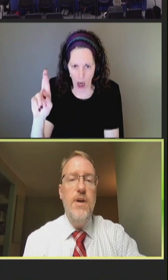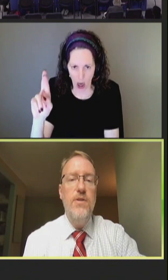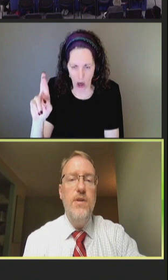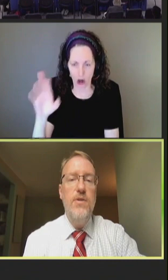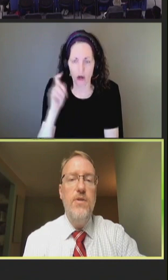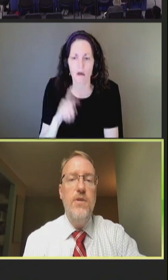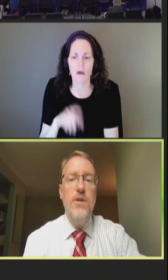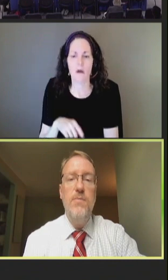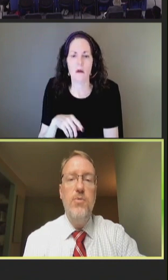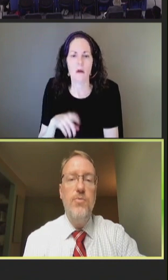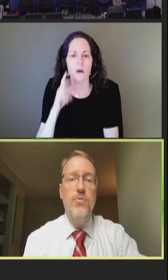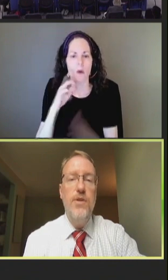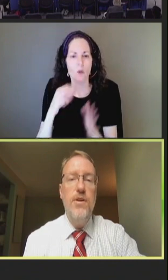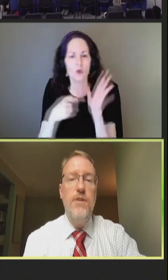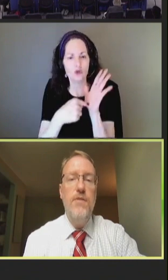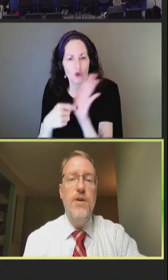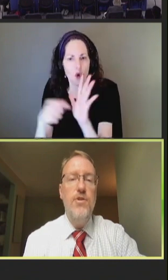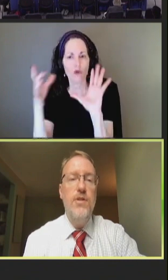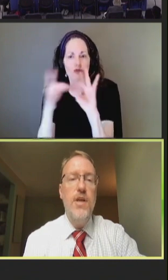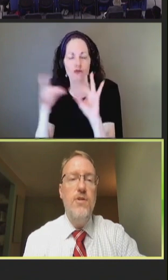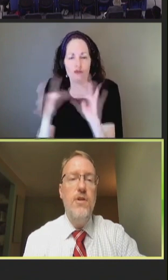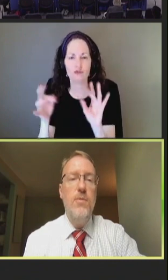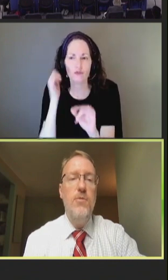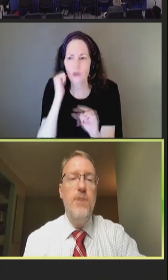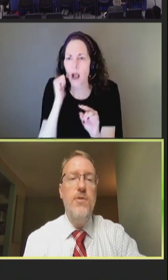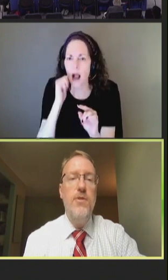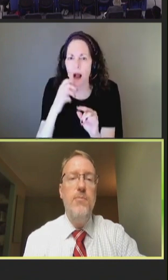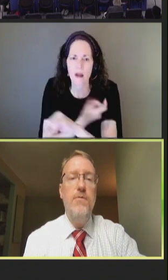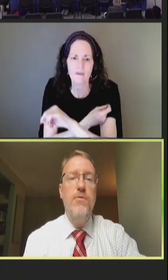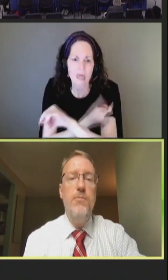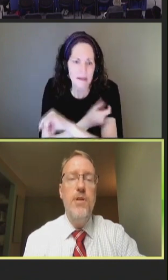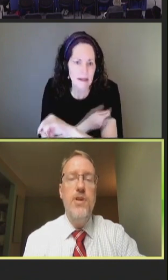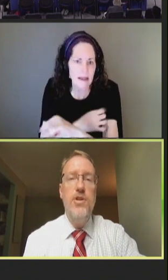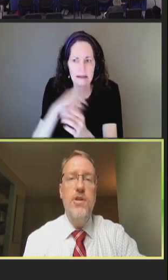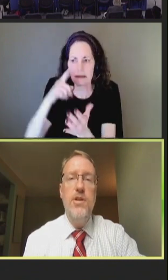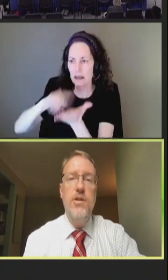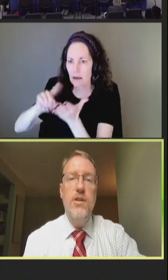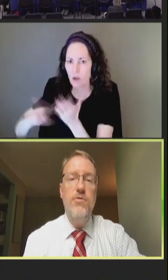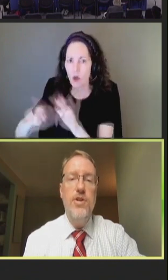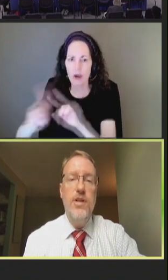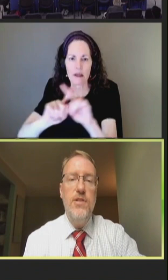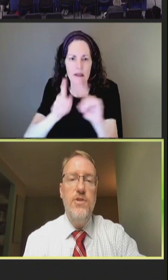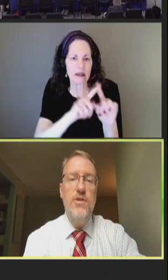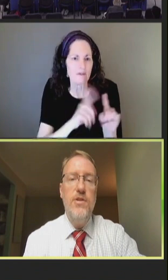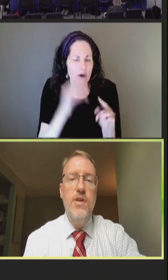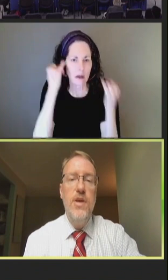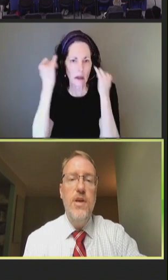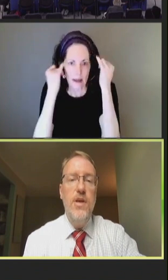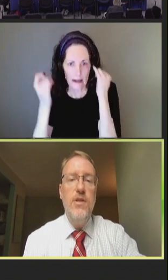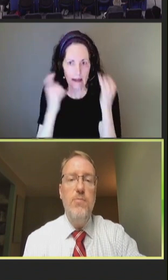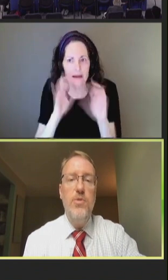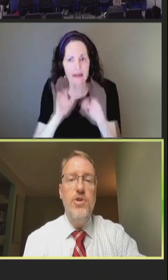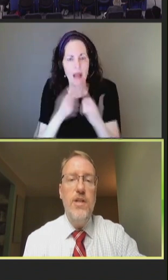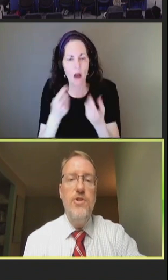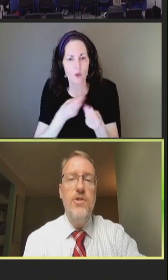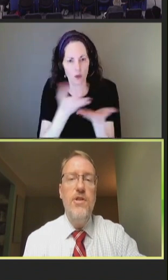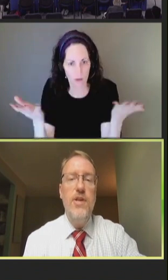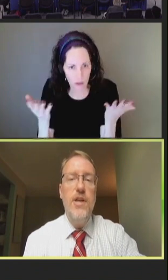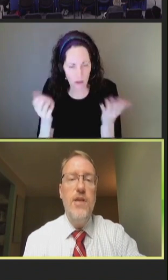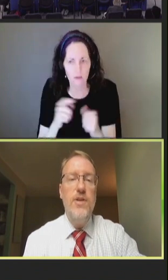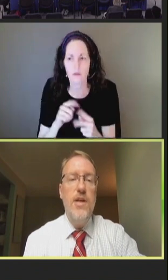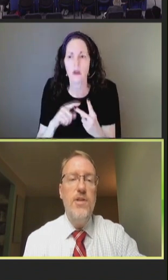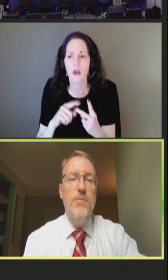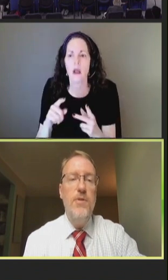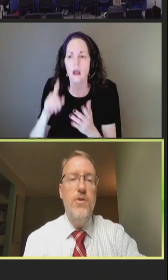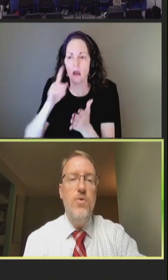combination vaccines, explore recent innovations that could help surmount some of the formulation and delivery challenges, explore challenges in